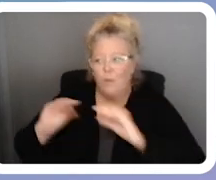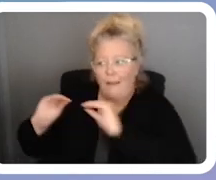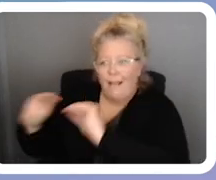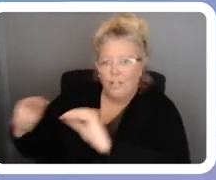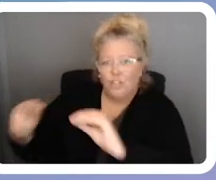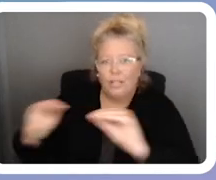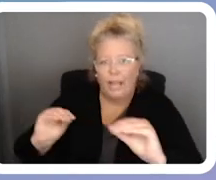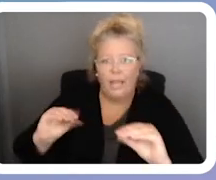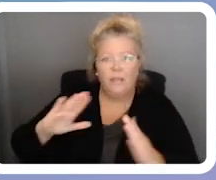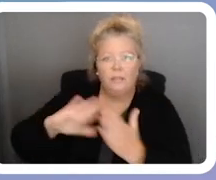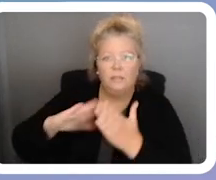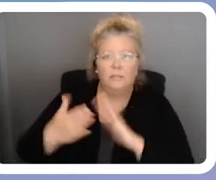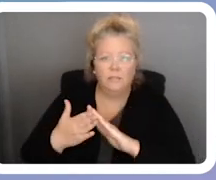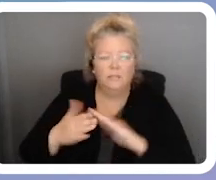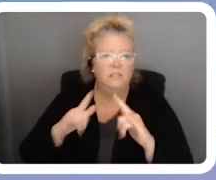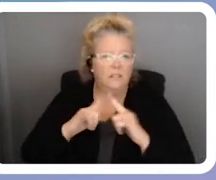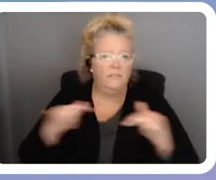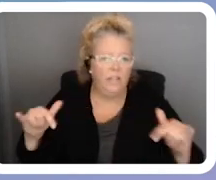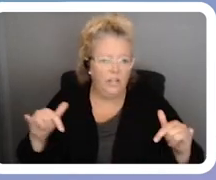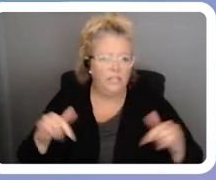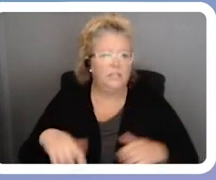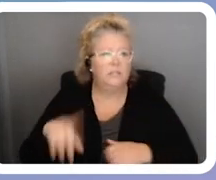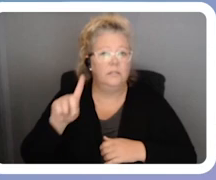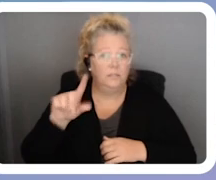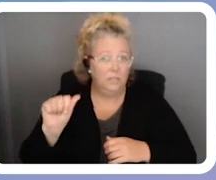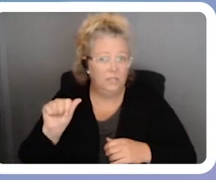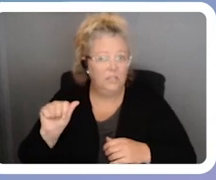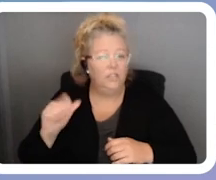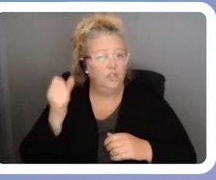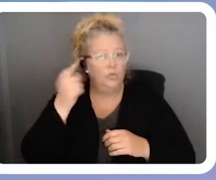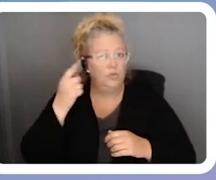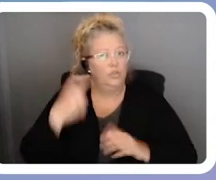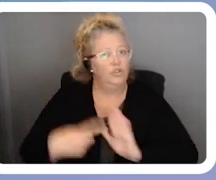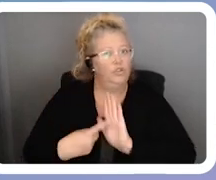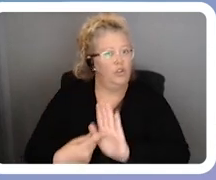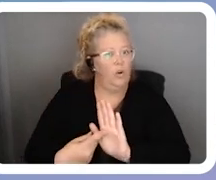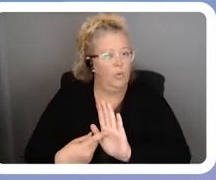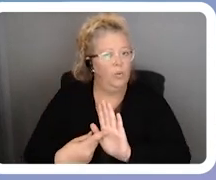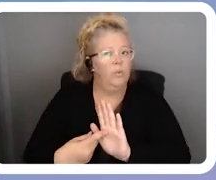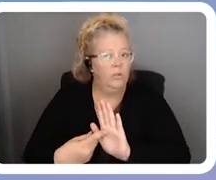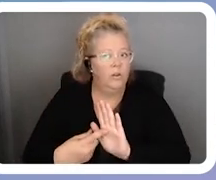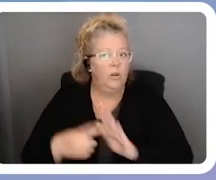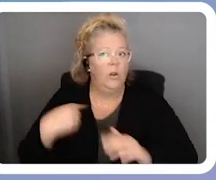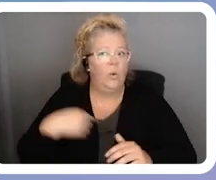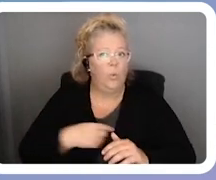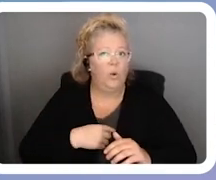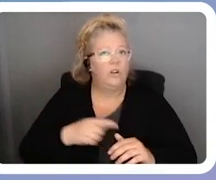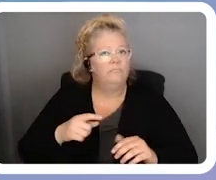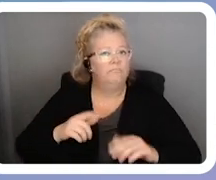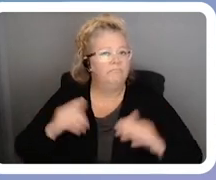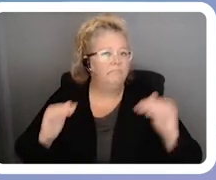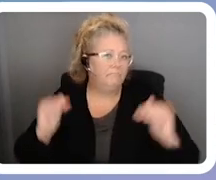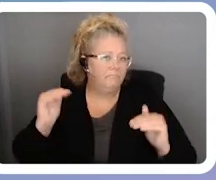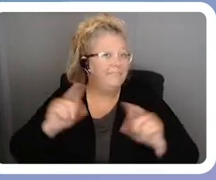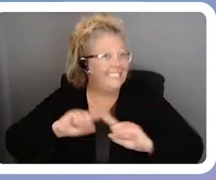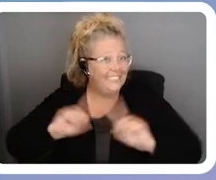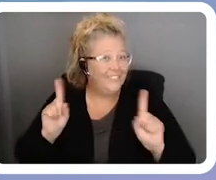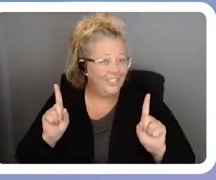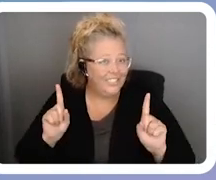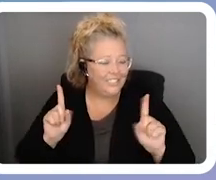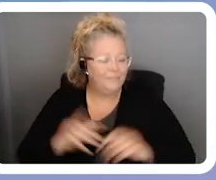the community on varied exceptionalities in order to foster a deeper understanding of the model, we are more alike than